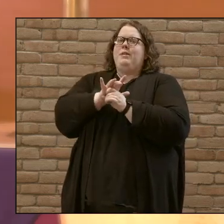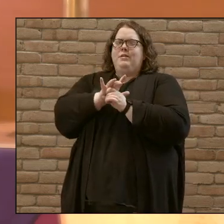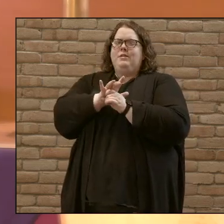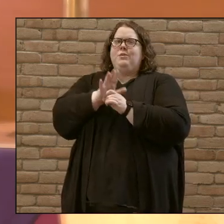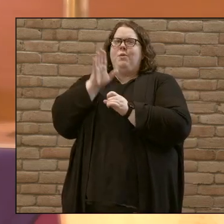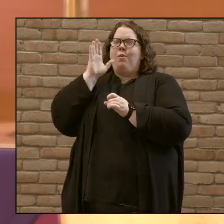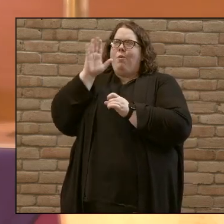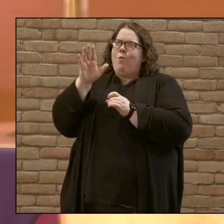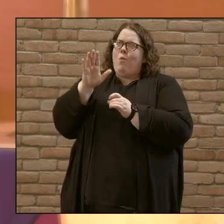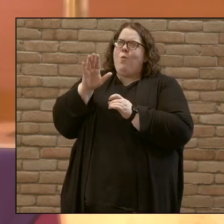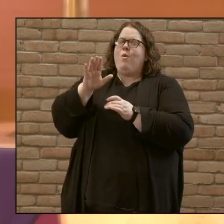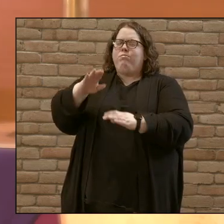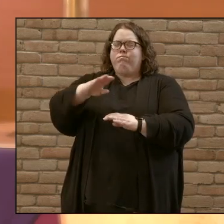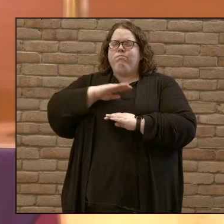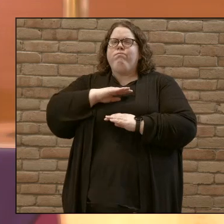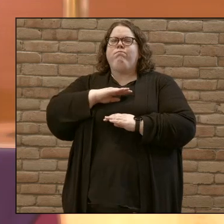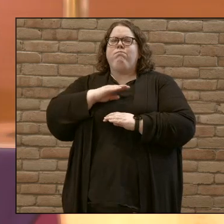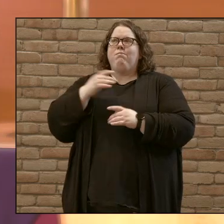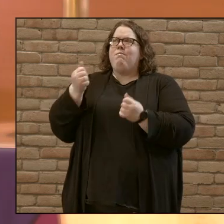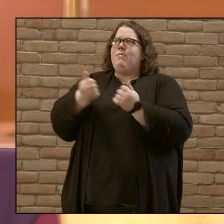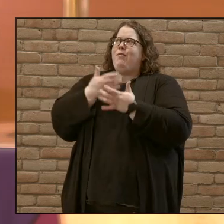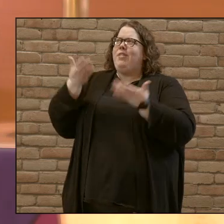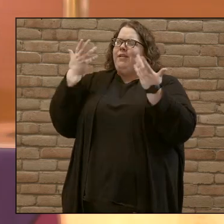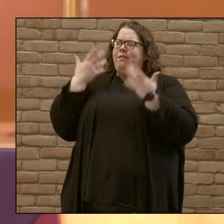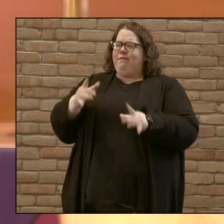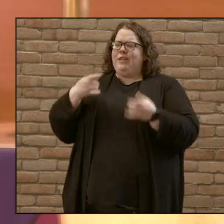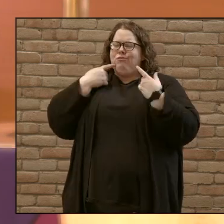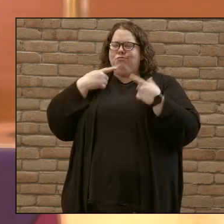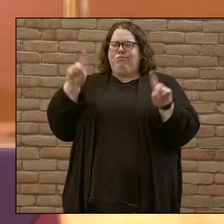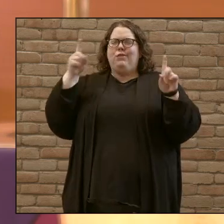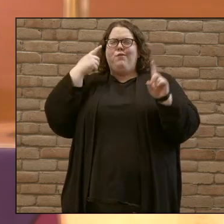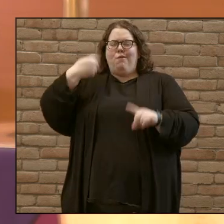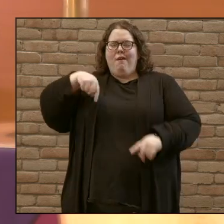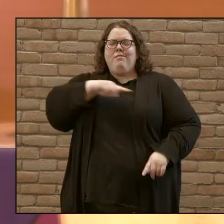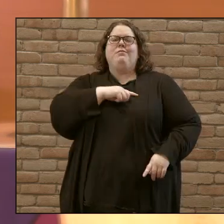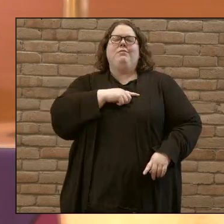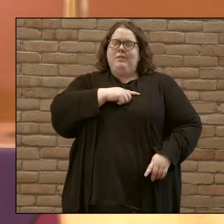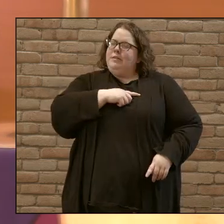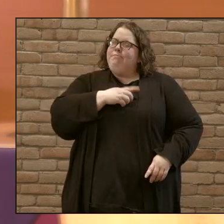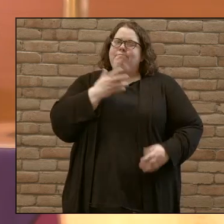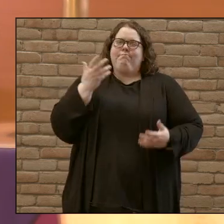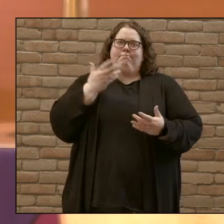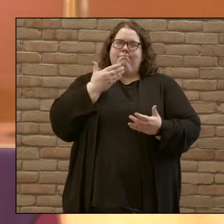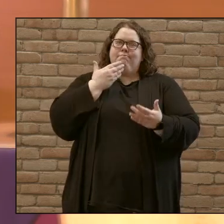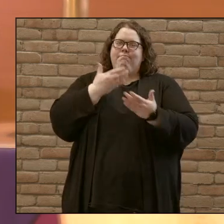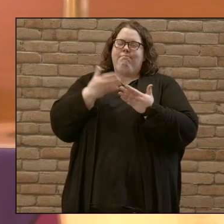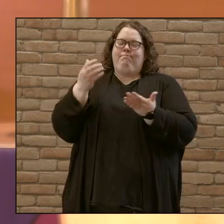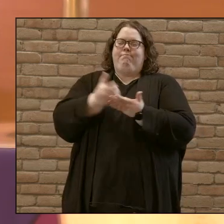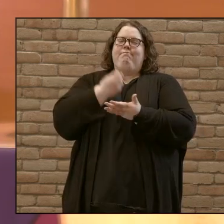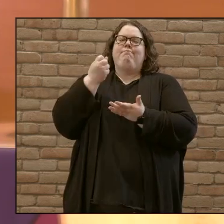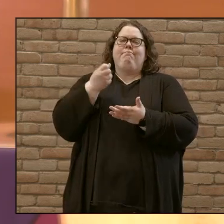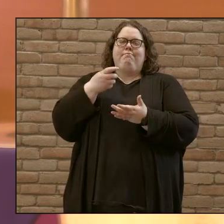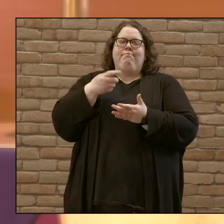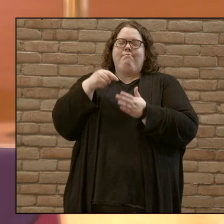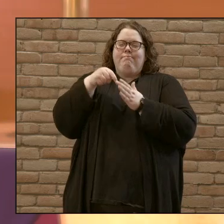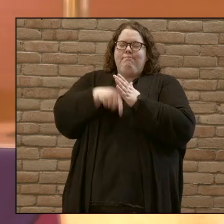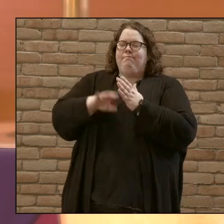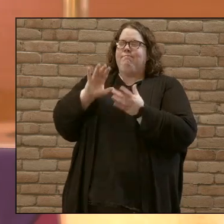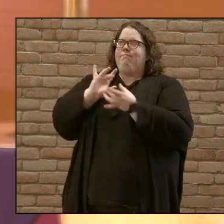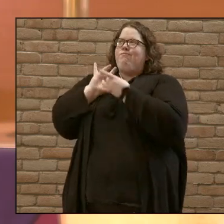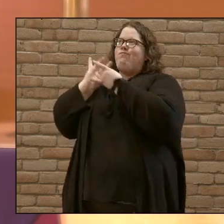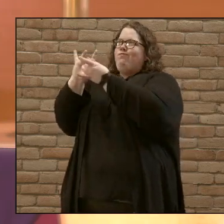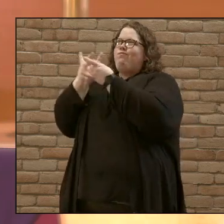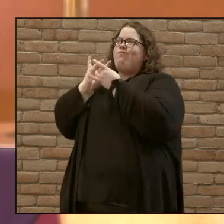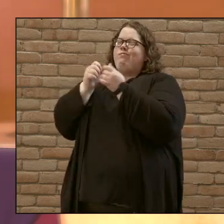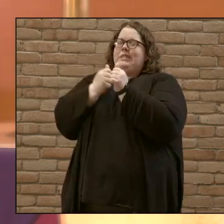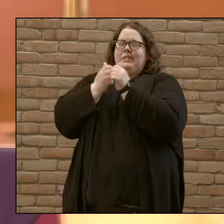has accomplished for us. What a great time to deepen as disciples of Jesus.